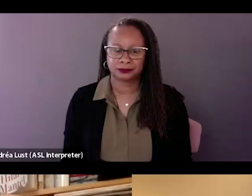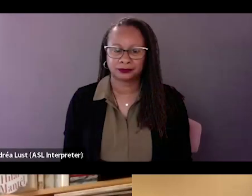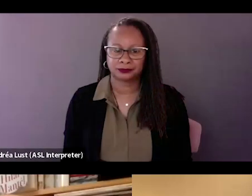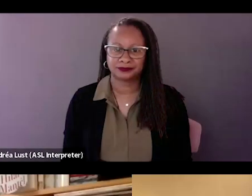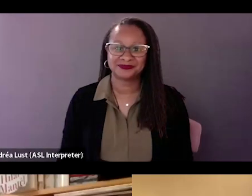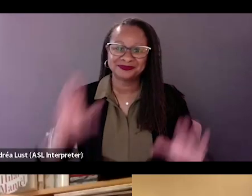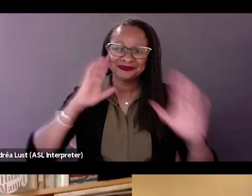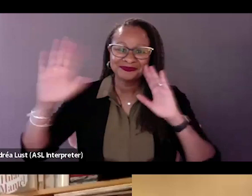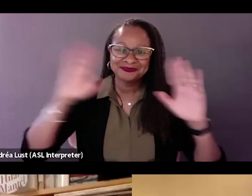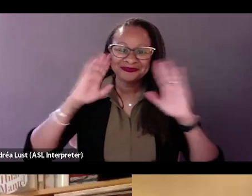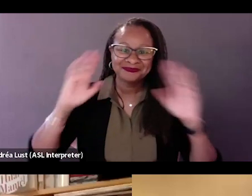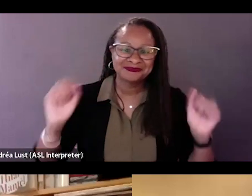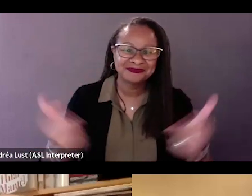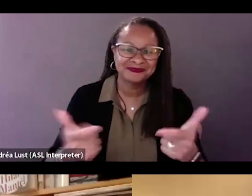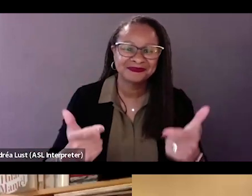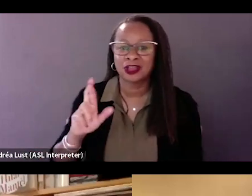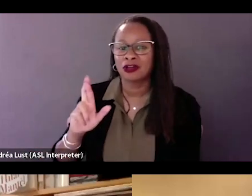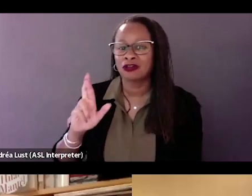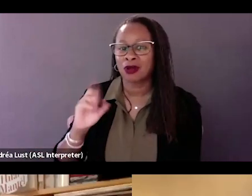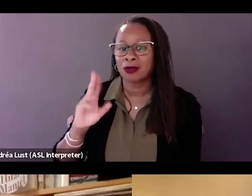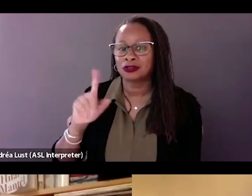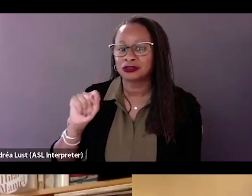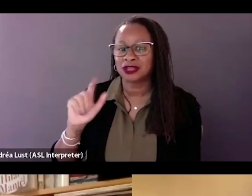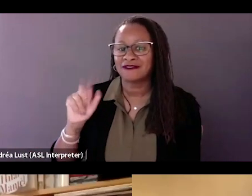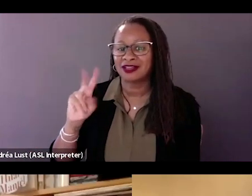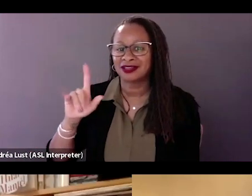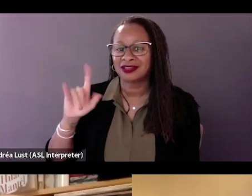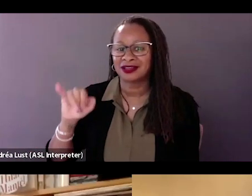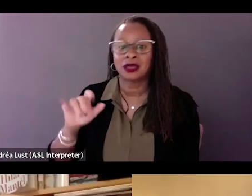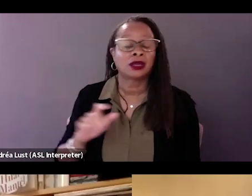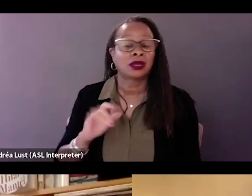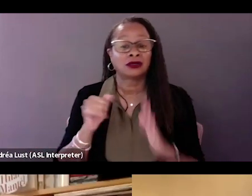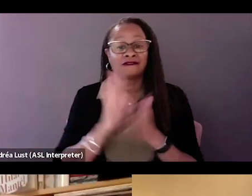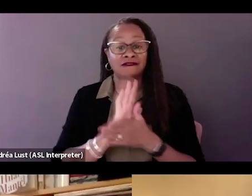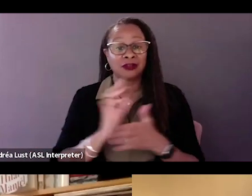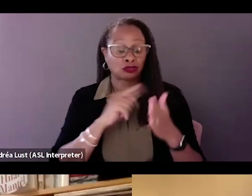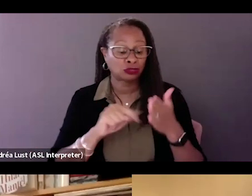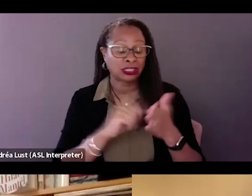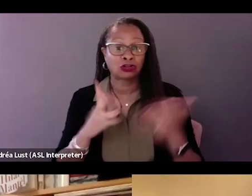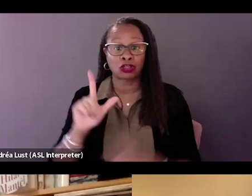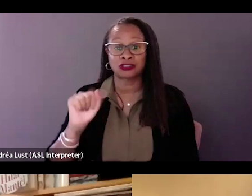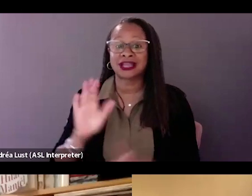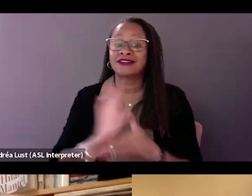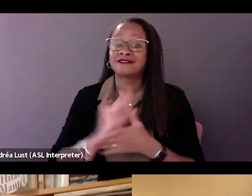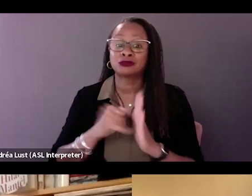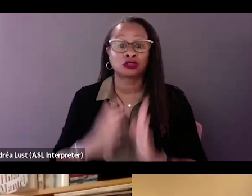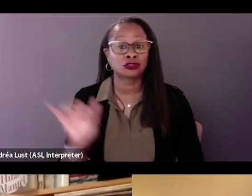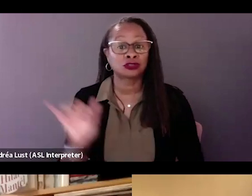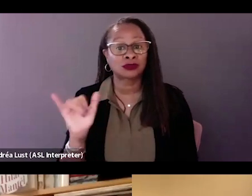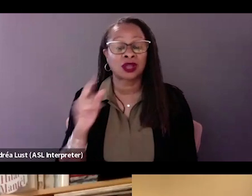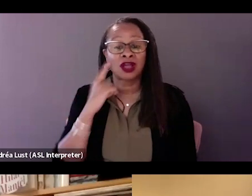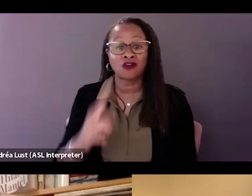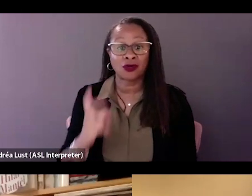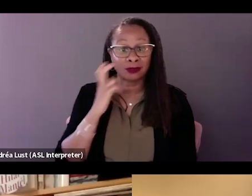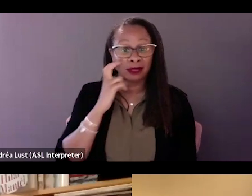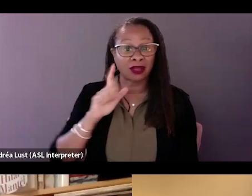Hi, everyone. I'm Robert Abele. I'm a film critic in Los Angeles and a film journalist. And for the blind and